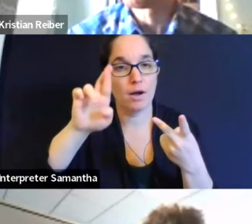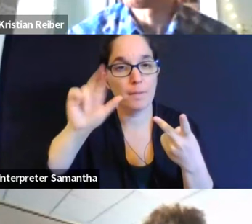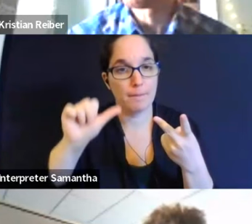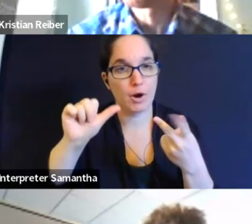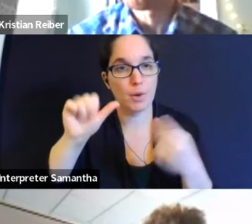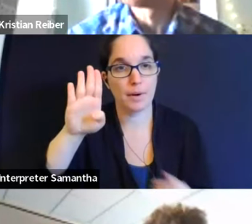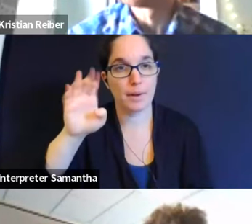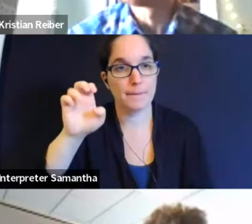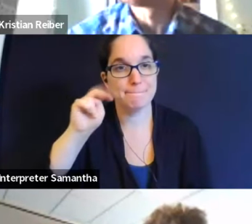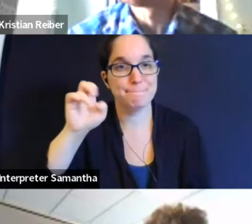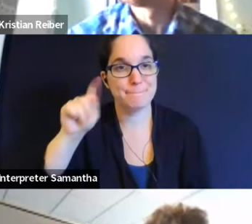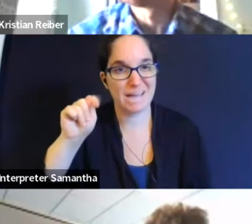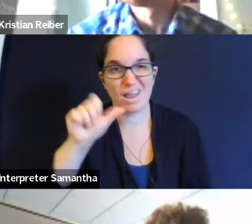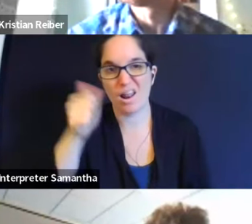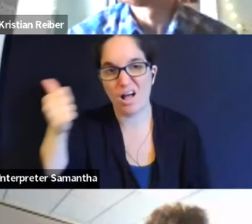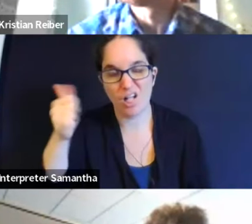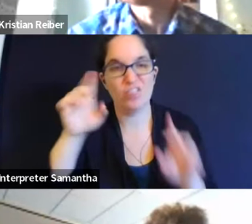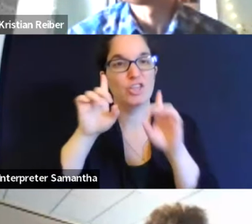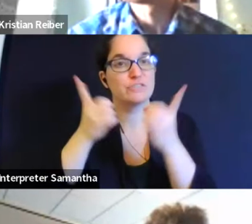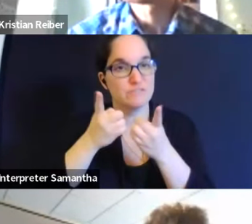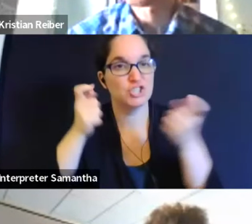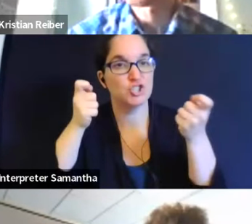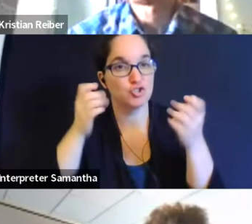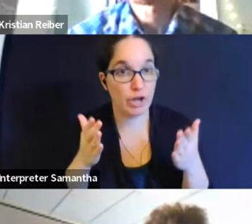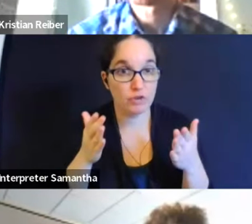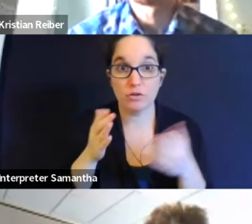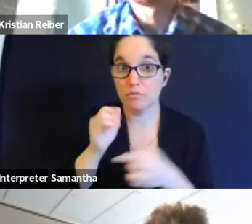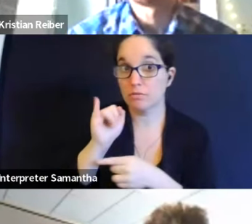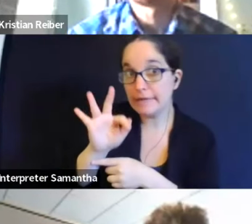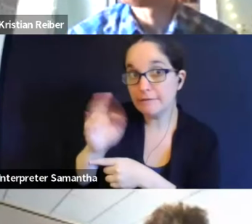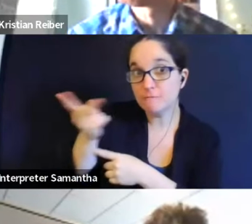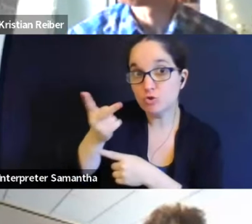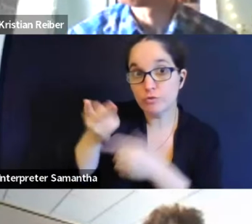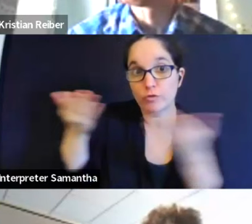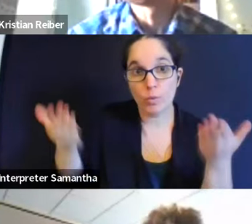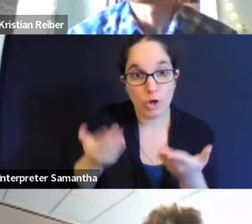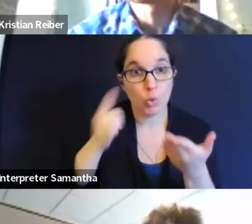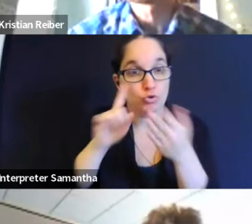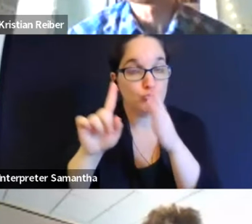division director. Again, if either of you are on and you wanted to come off mute.